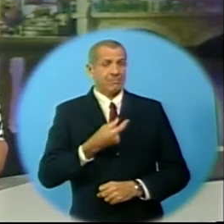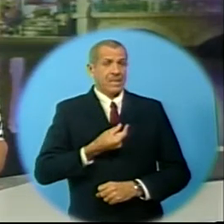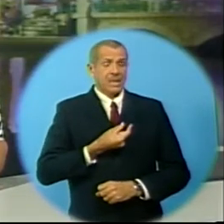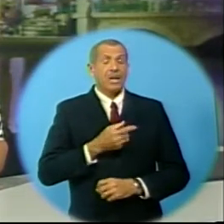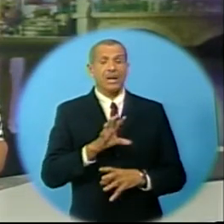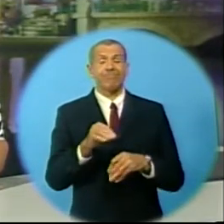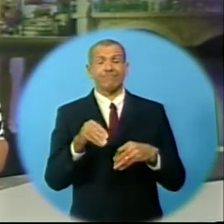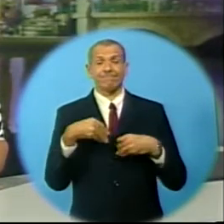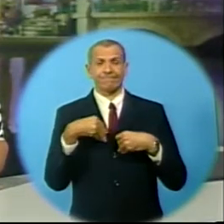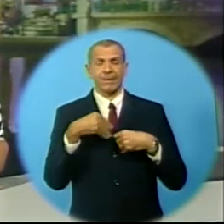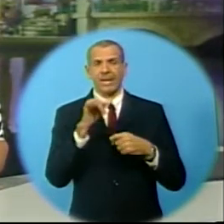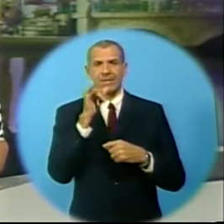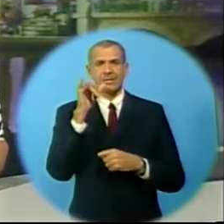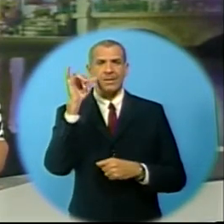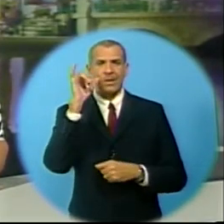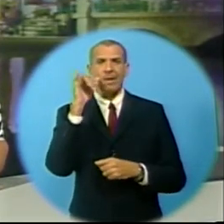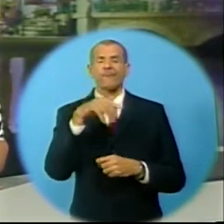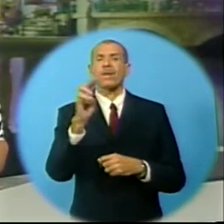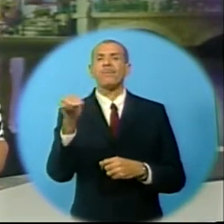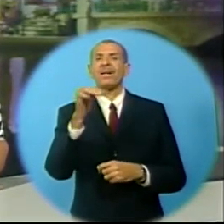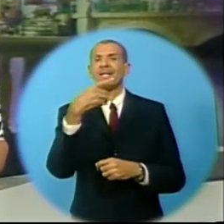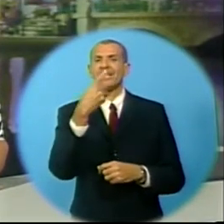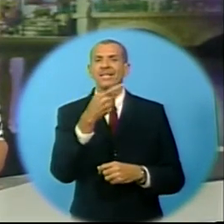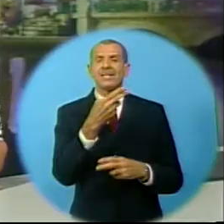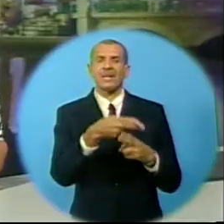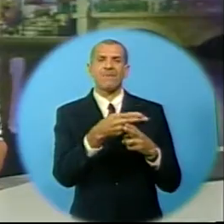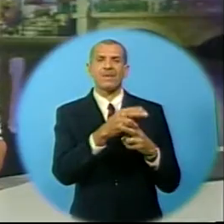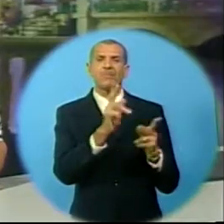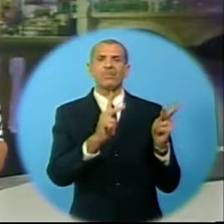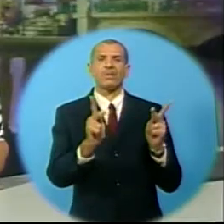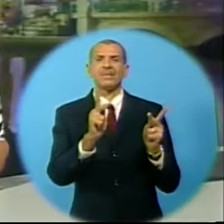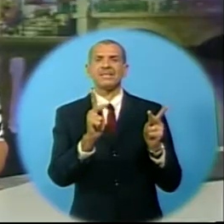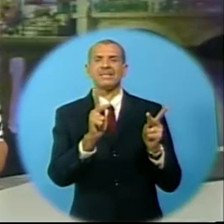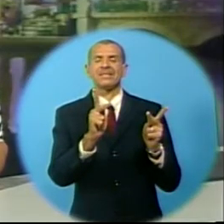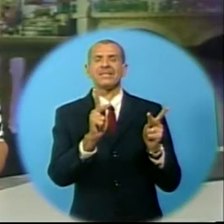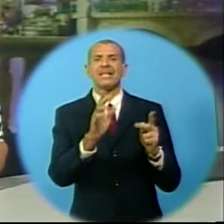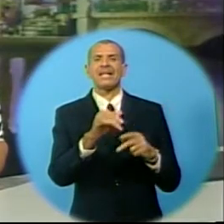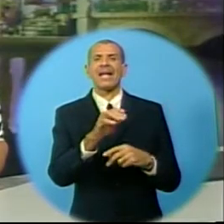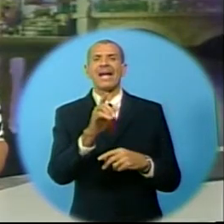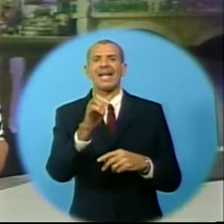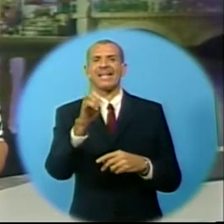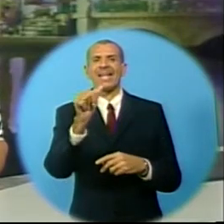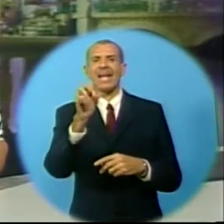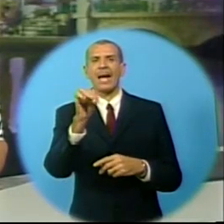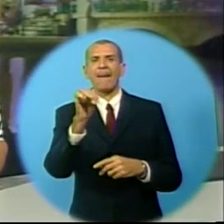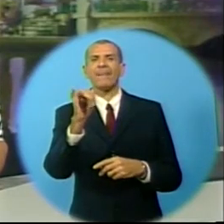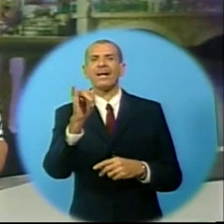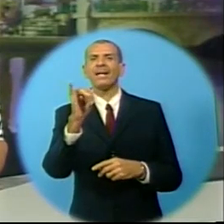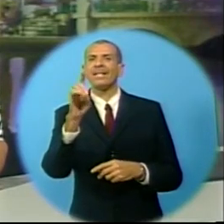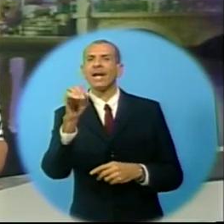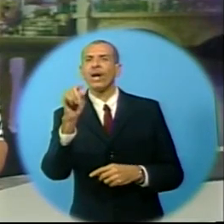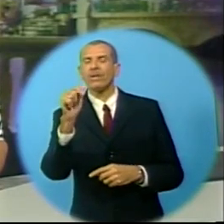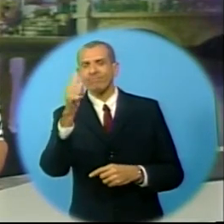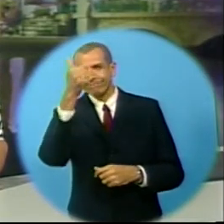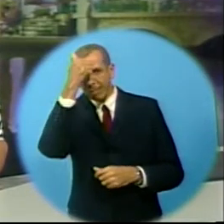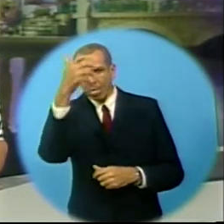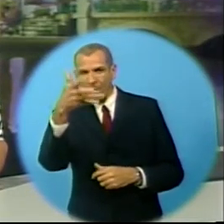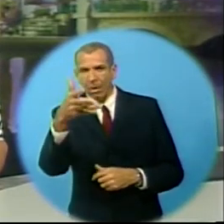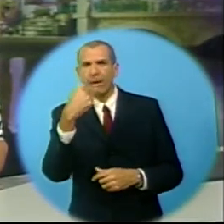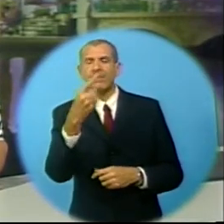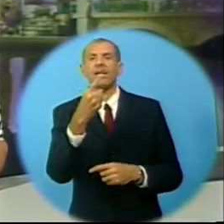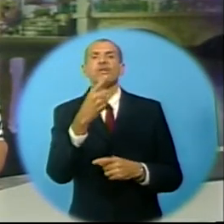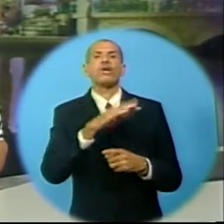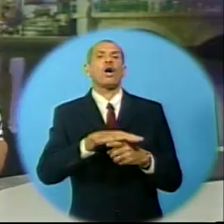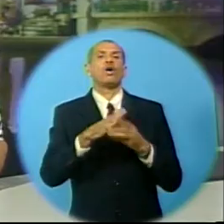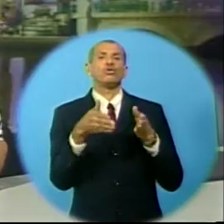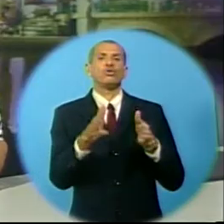charge yesterday. Now, on Monday, he allegedly called a police constable a damn idiot. It's understood that the officer who was on duty on Swan